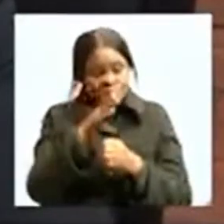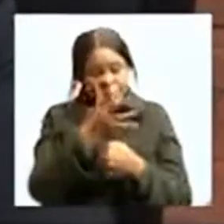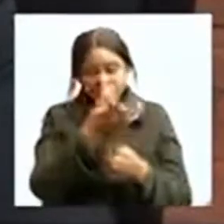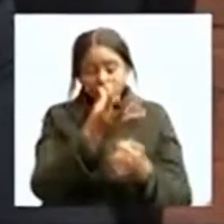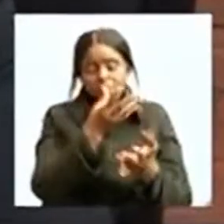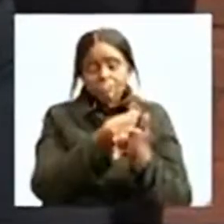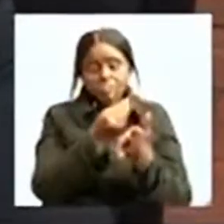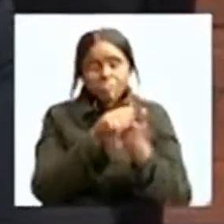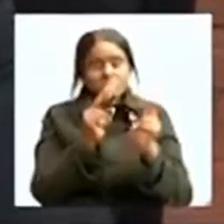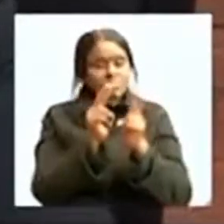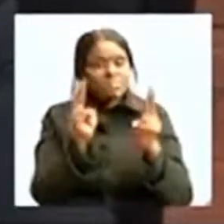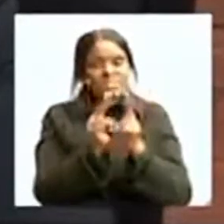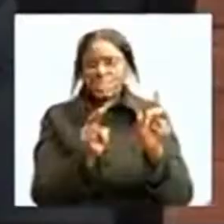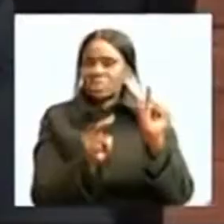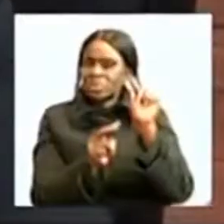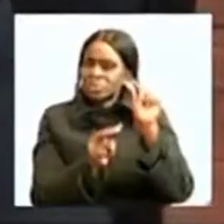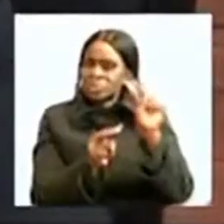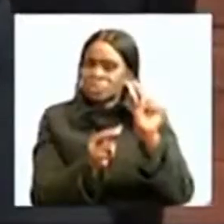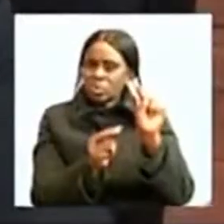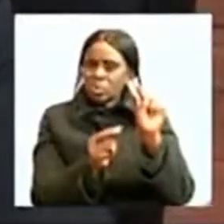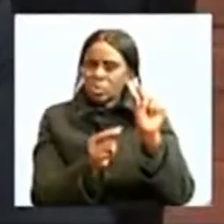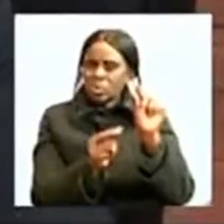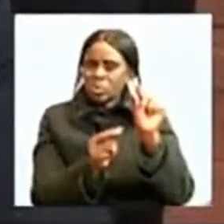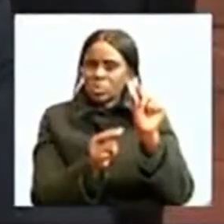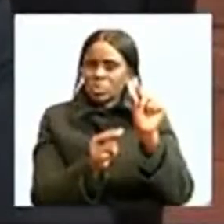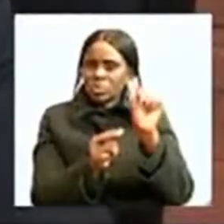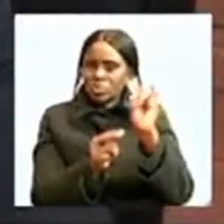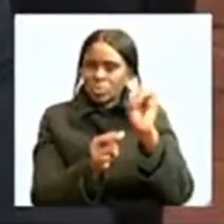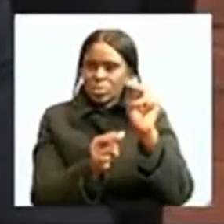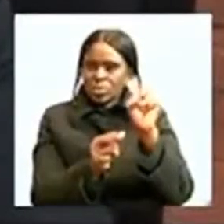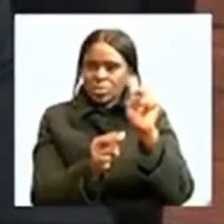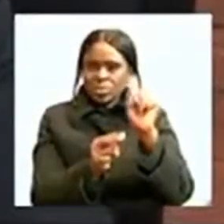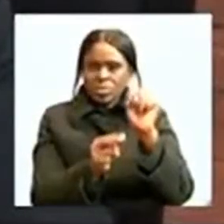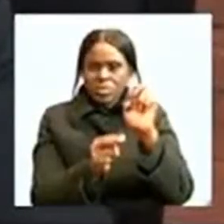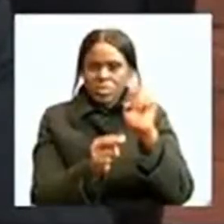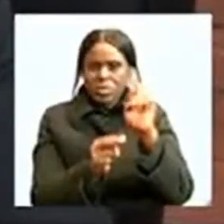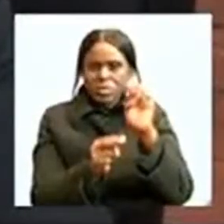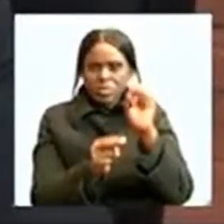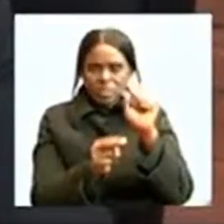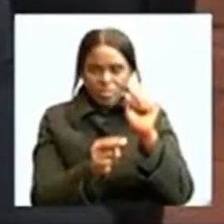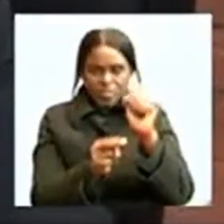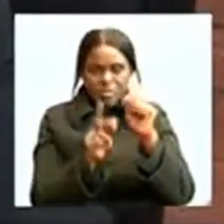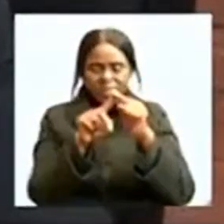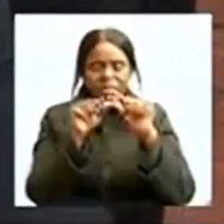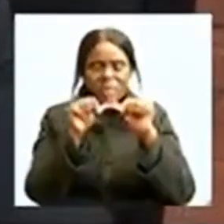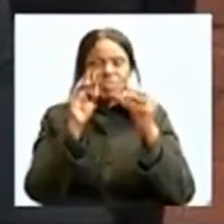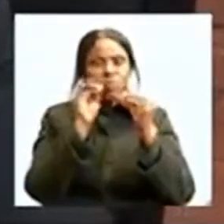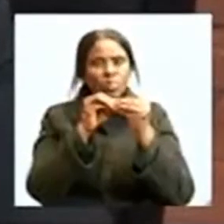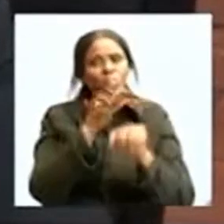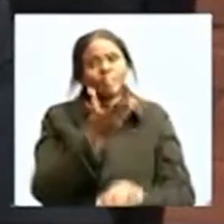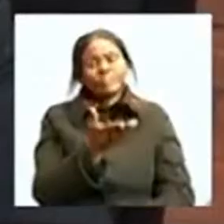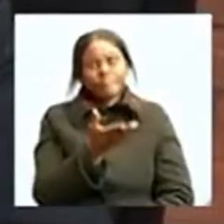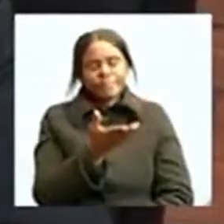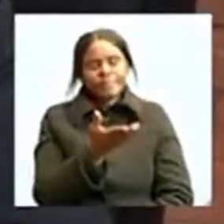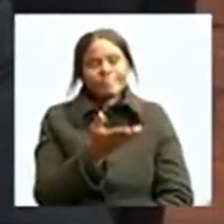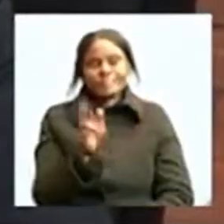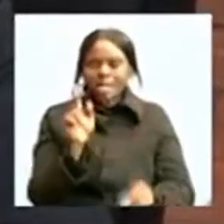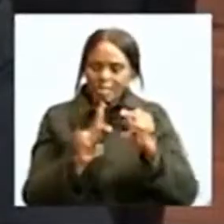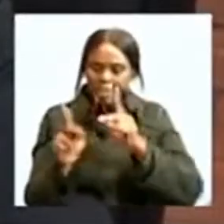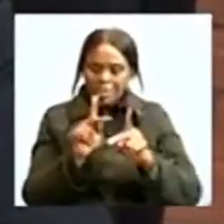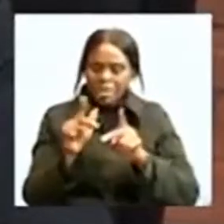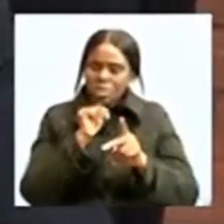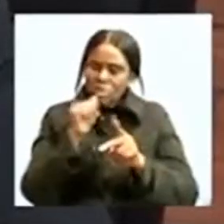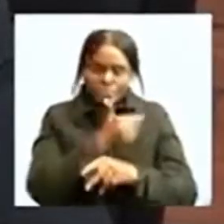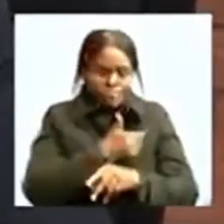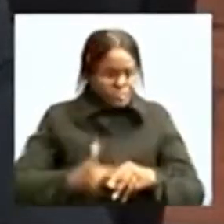money at a very minimal interest, but still more. People have not taken